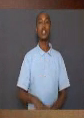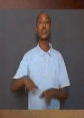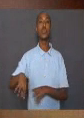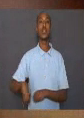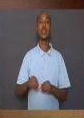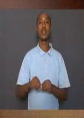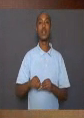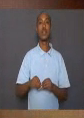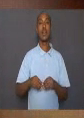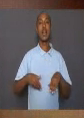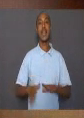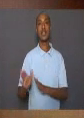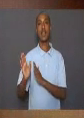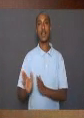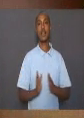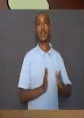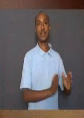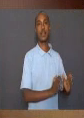Students, let's get ready.